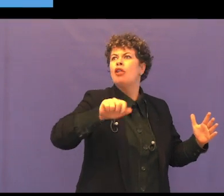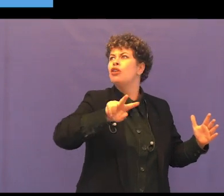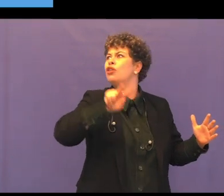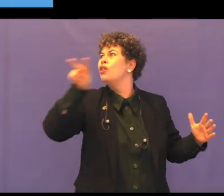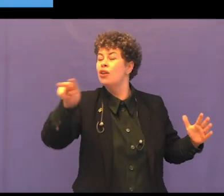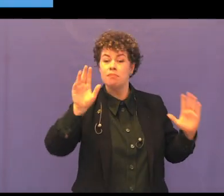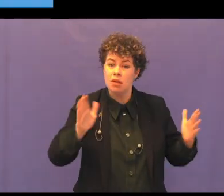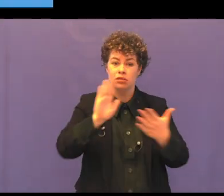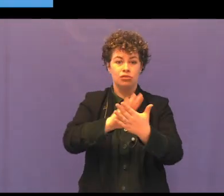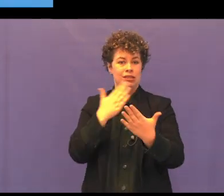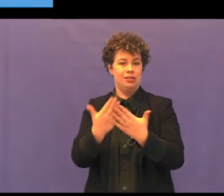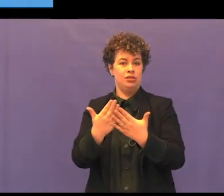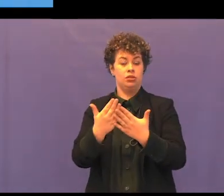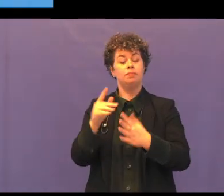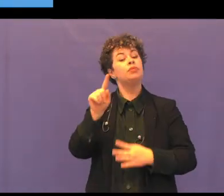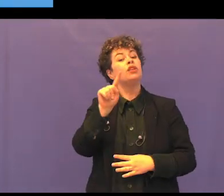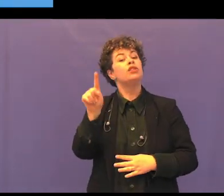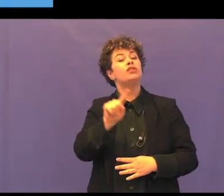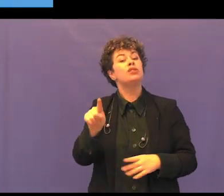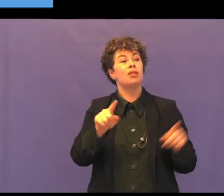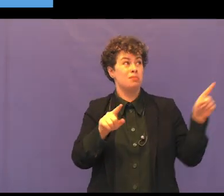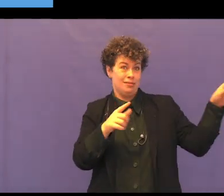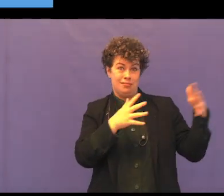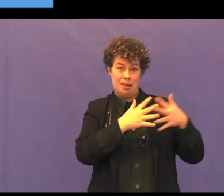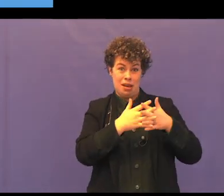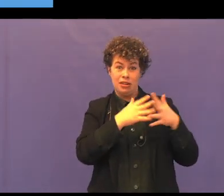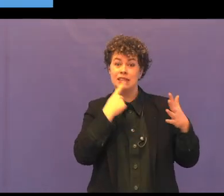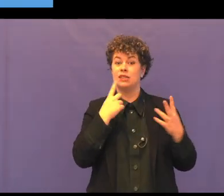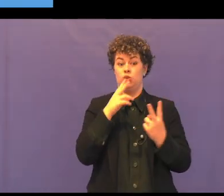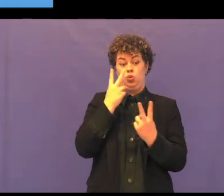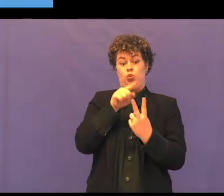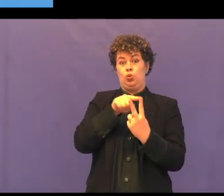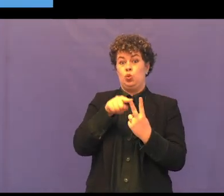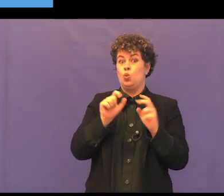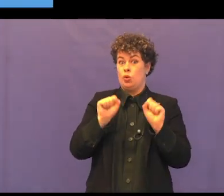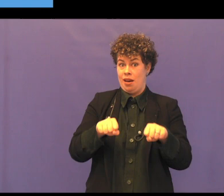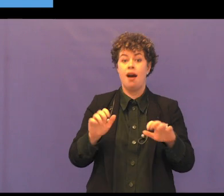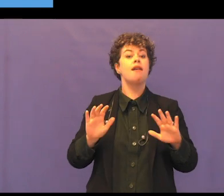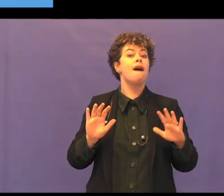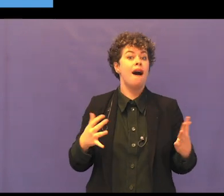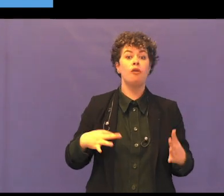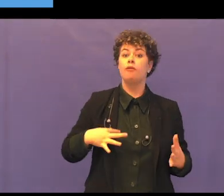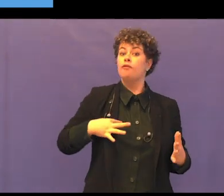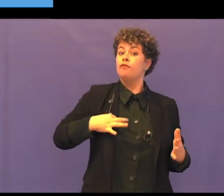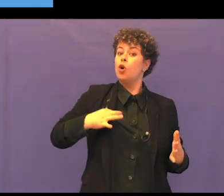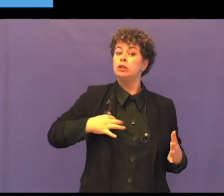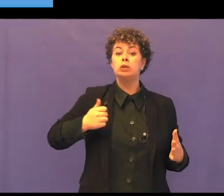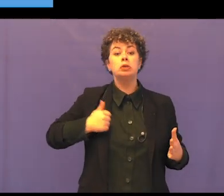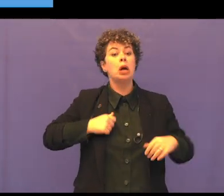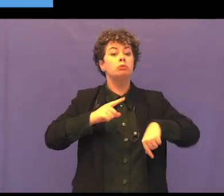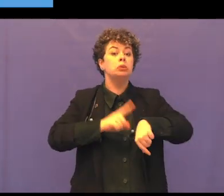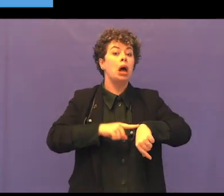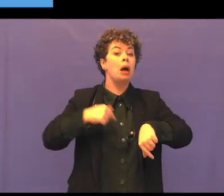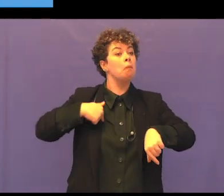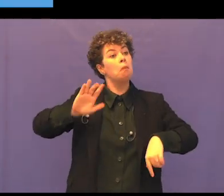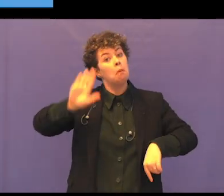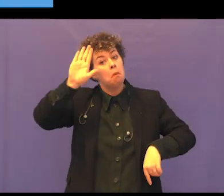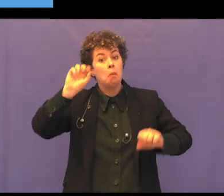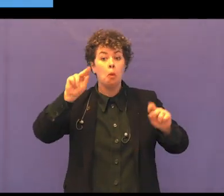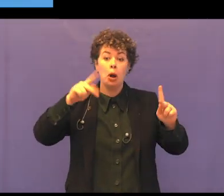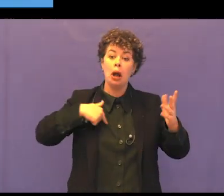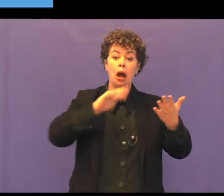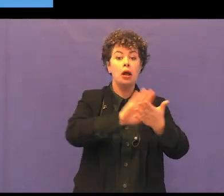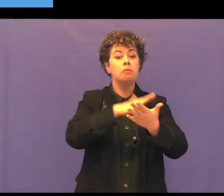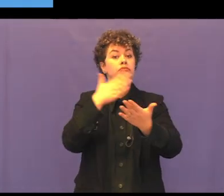of volunteer translation, and the other is the use of what he calls human